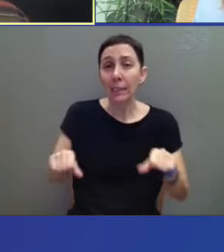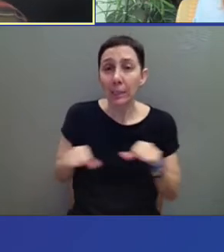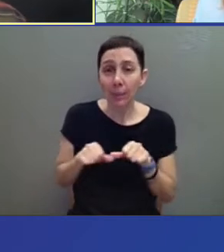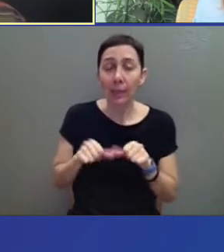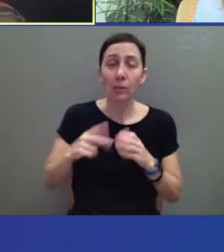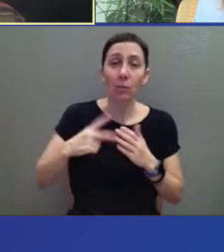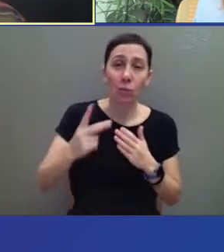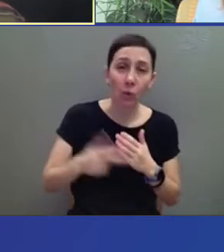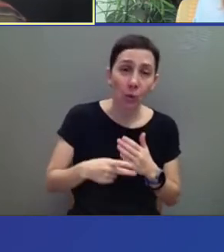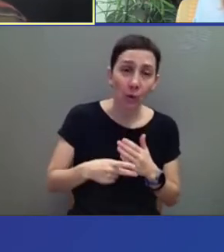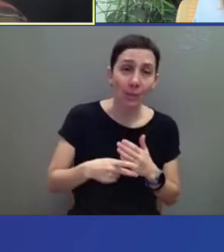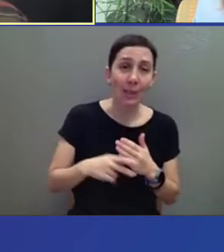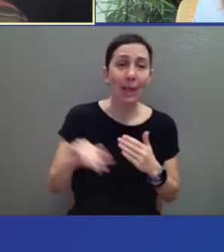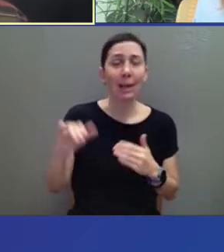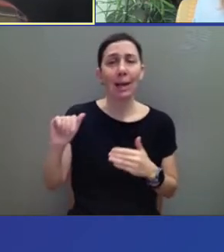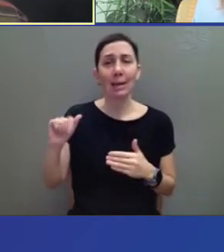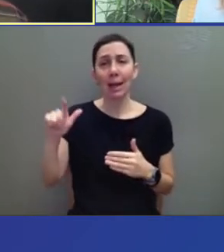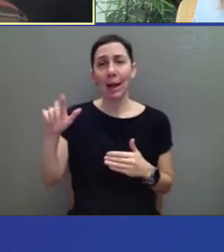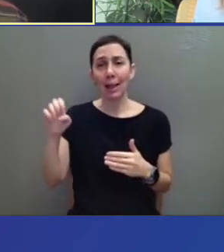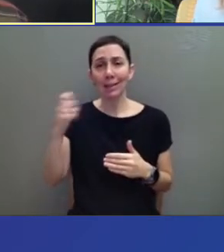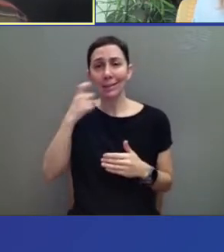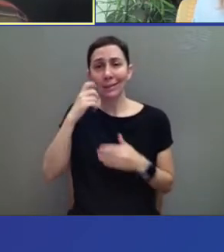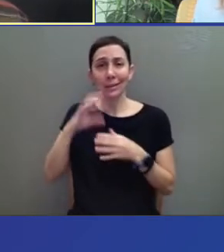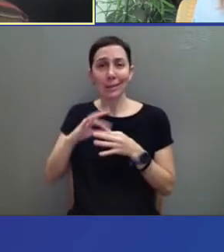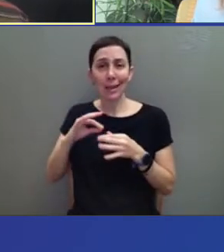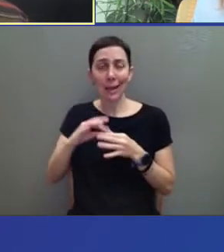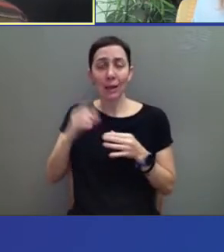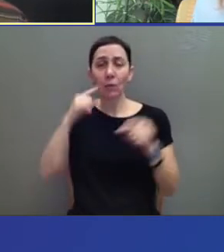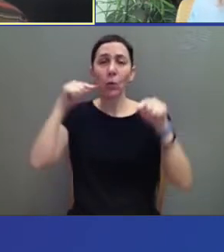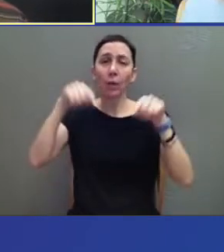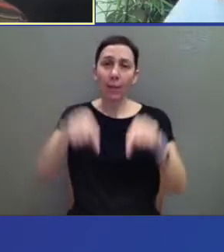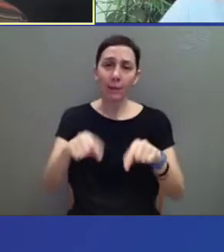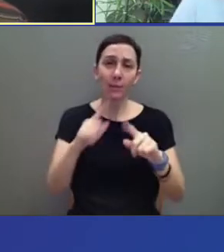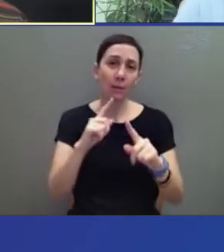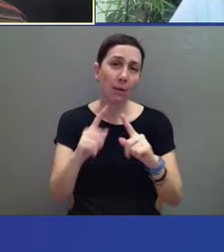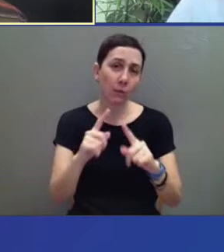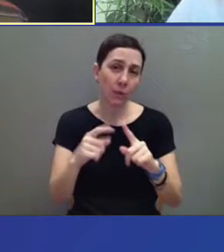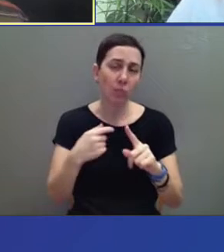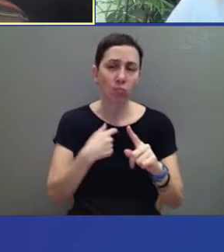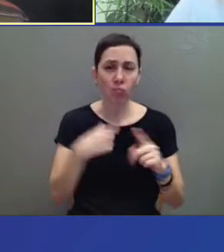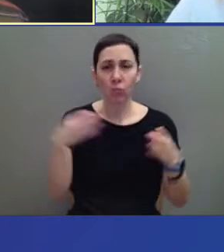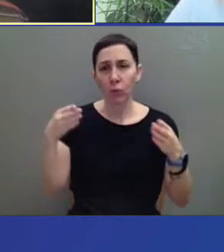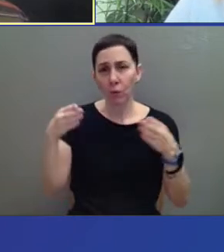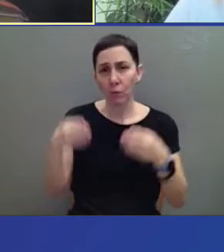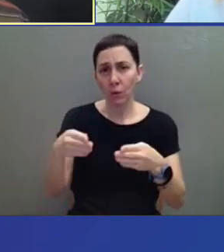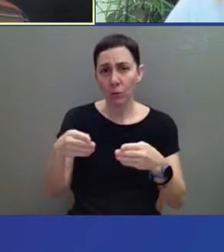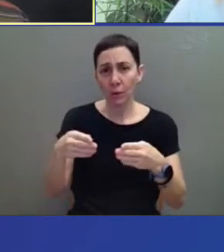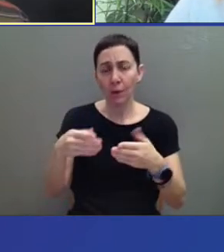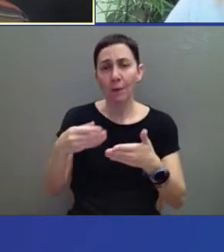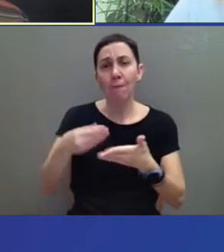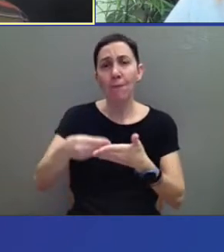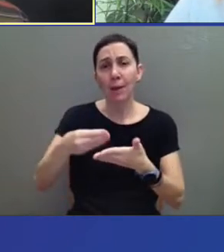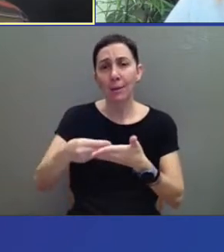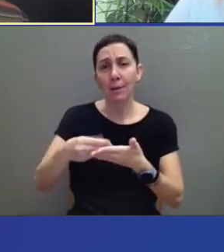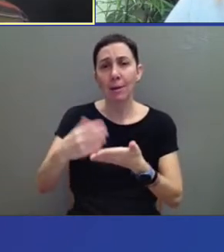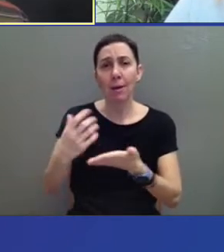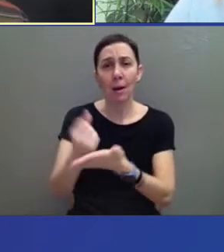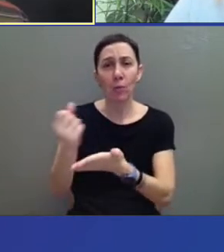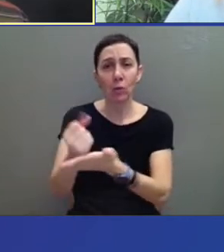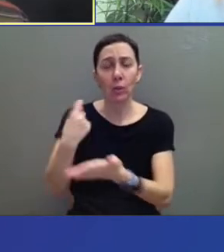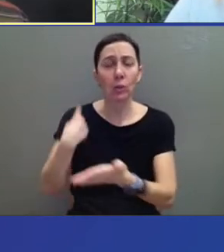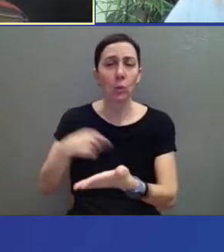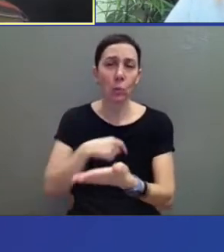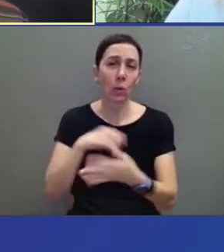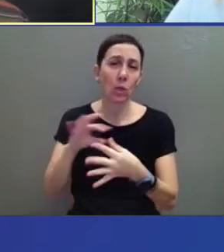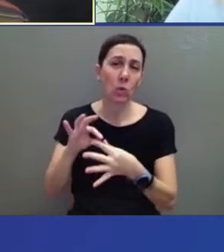as Alejandra just said, for the purposes of this conversation, we'll focus on the funding opportunities that we